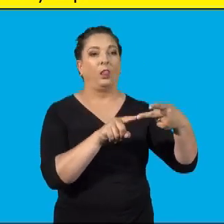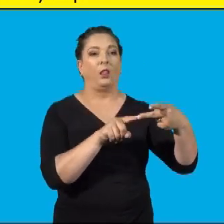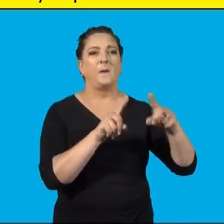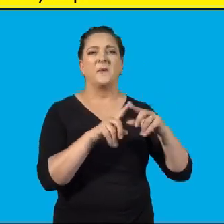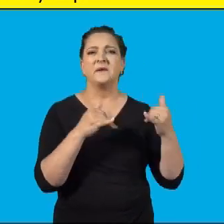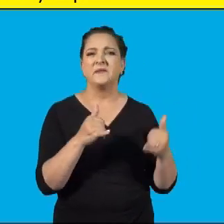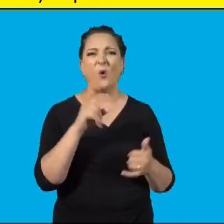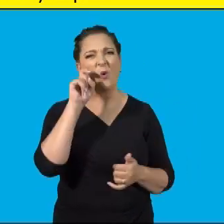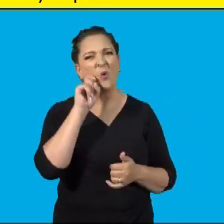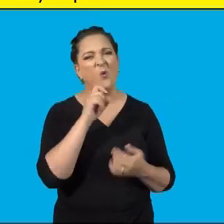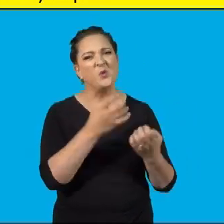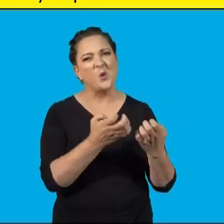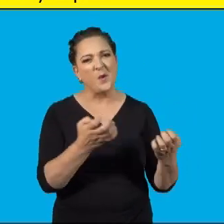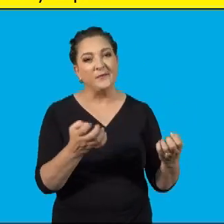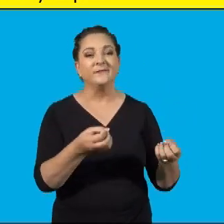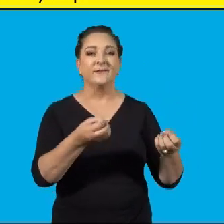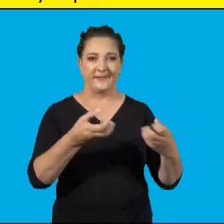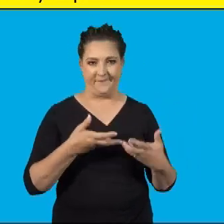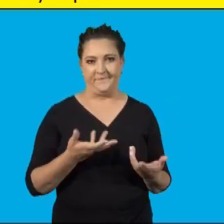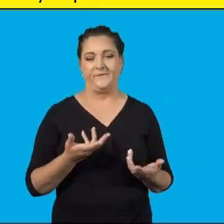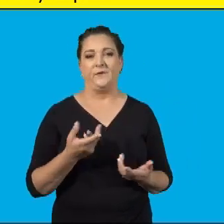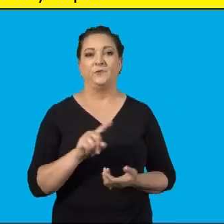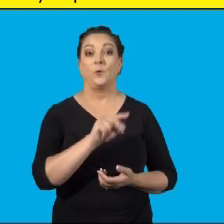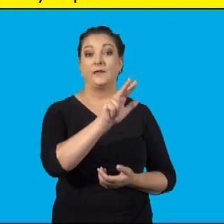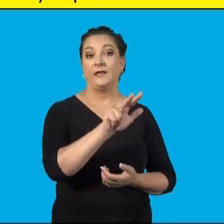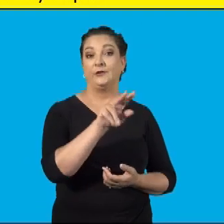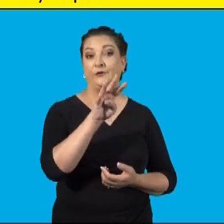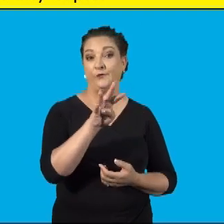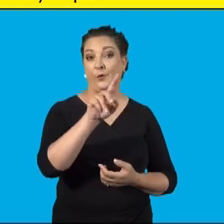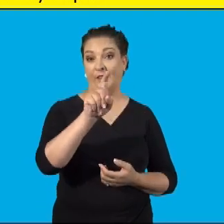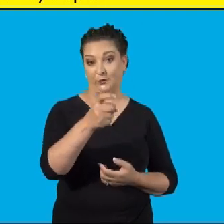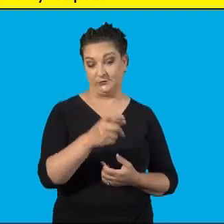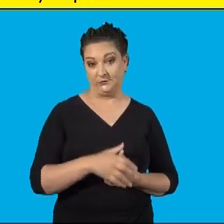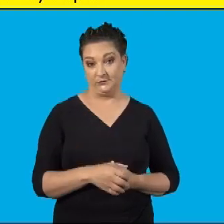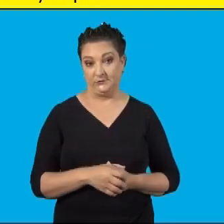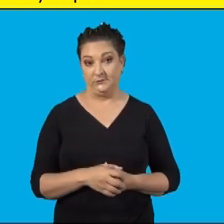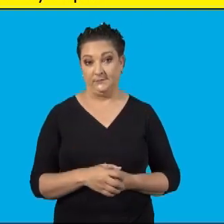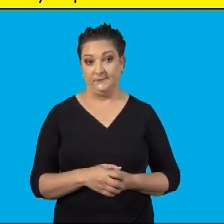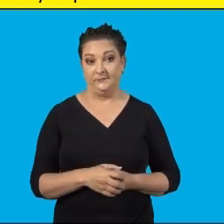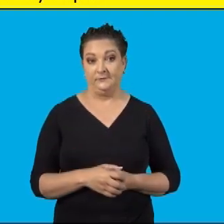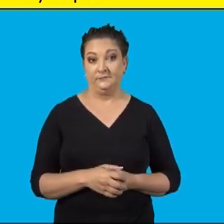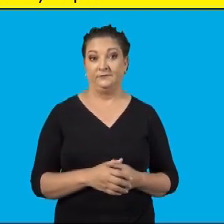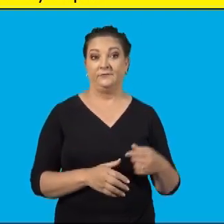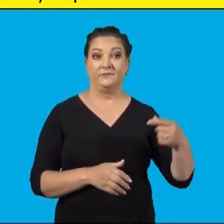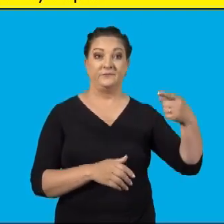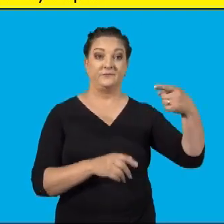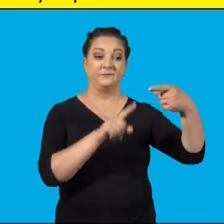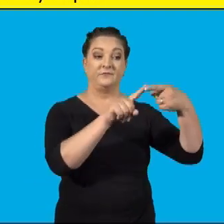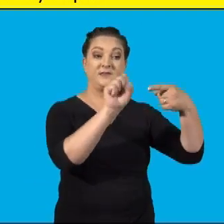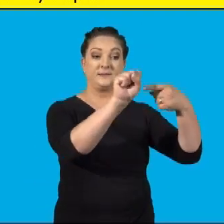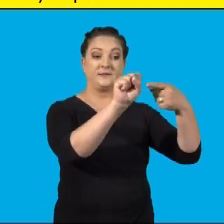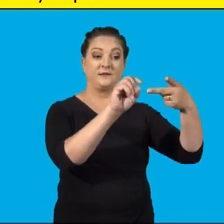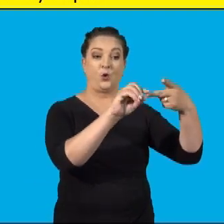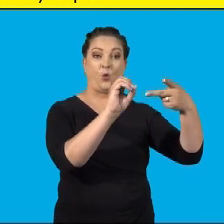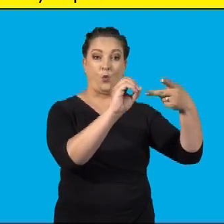here, depreciation on the remaining old equipment, they gave it to us. Old is 84,000 here. So I can now